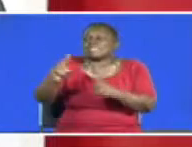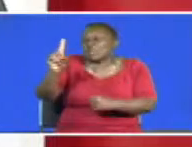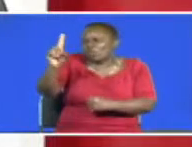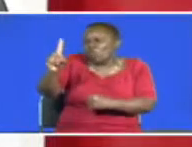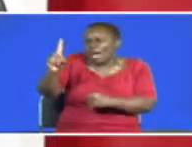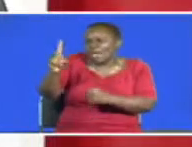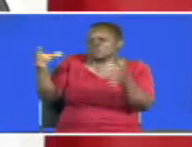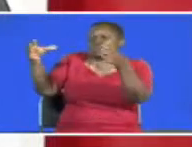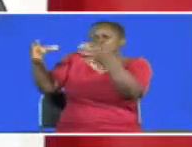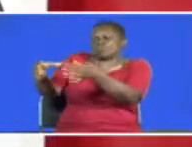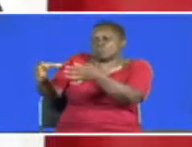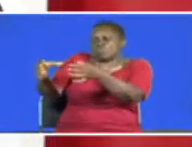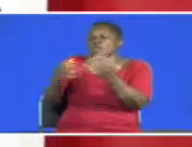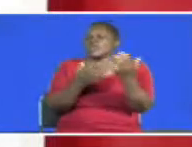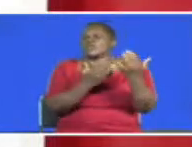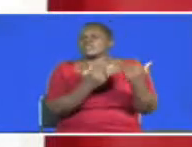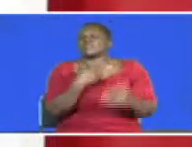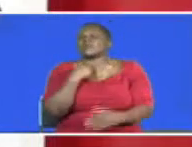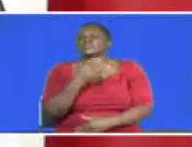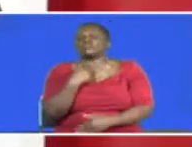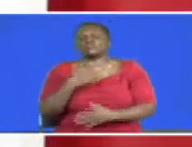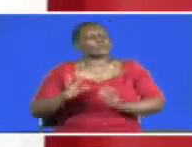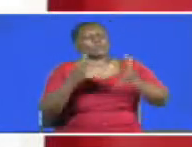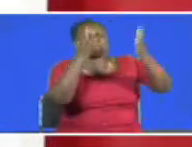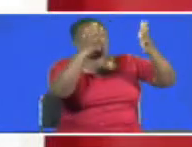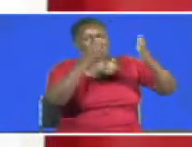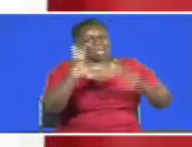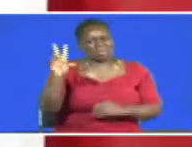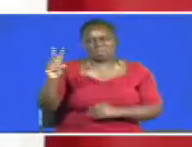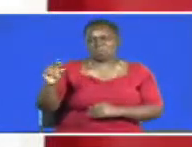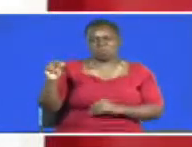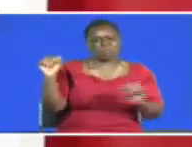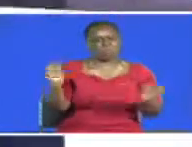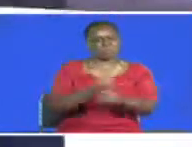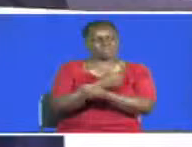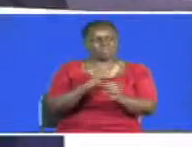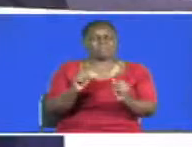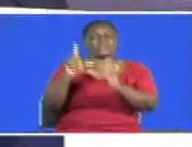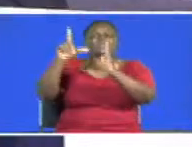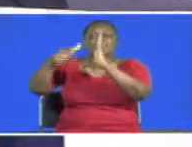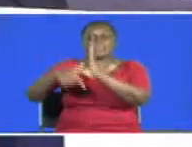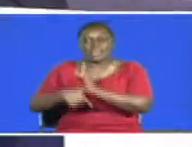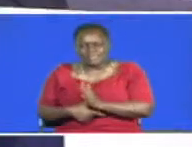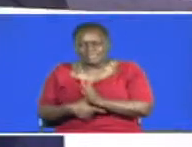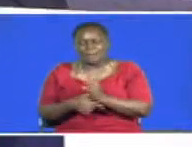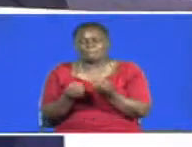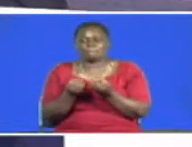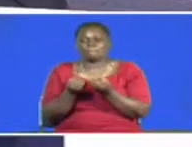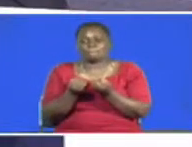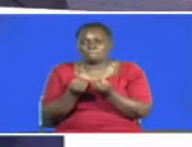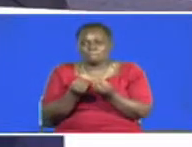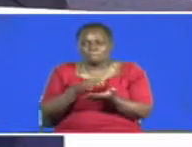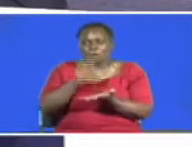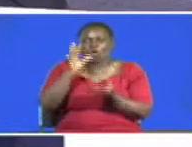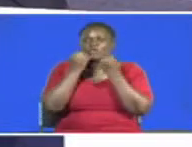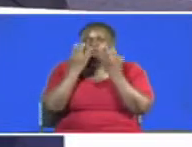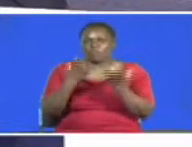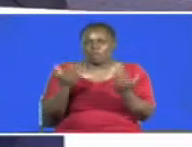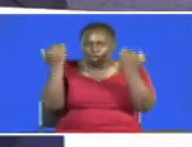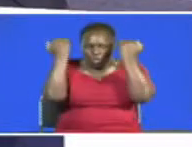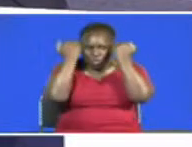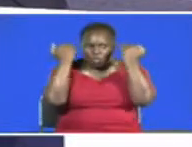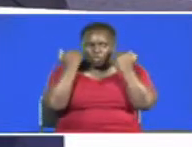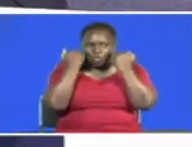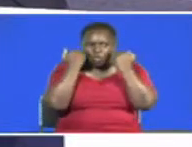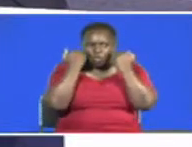single cadre and you expect the union to be singing and clapping for you. No way. We'll definitely get to the nitty-gritty details because there's equally a court